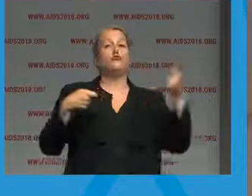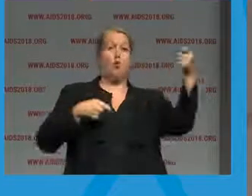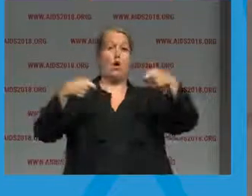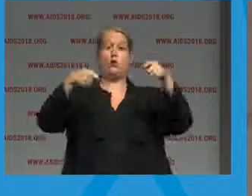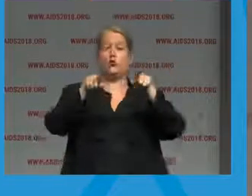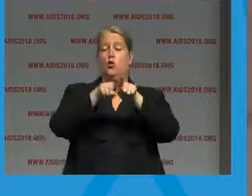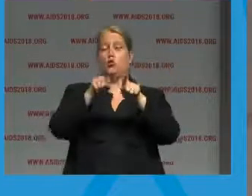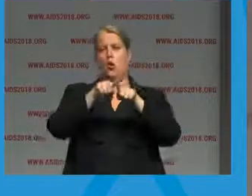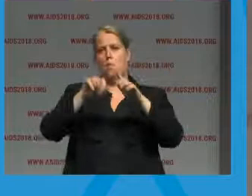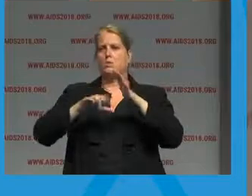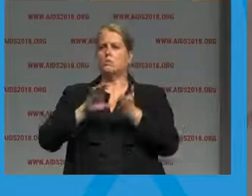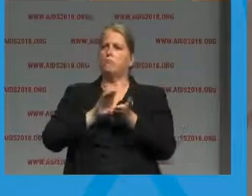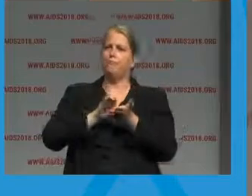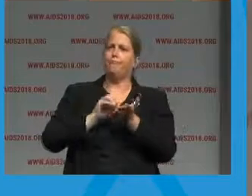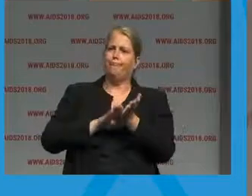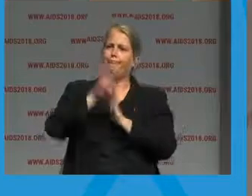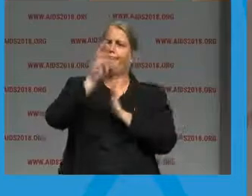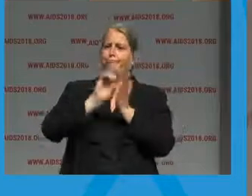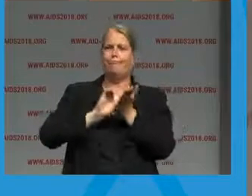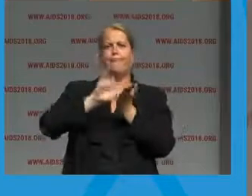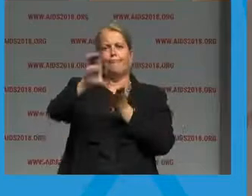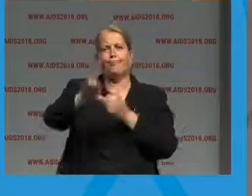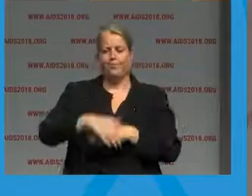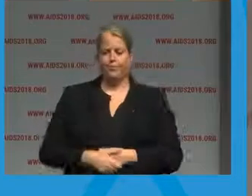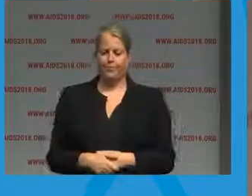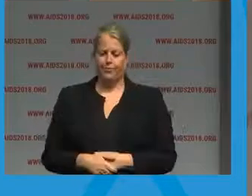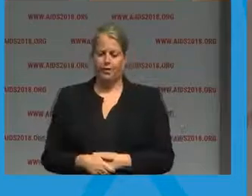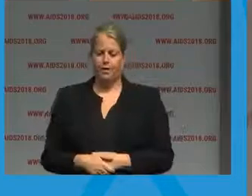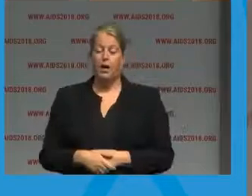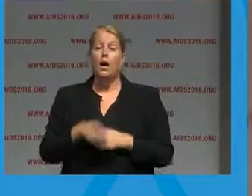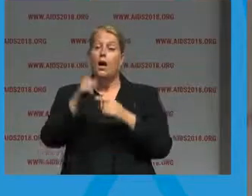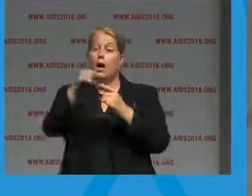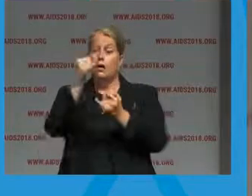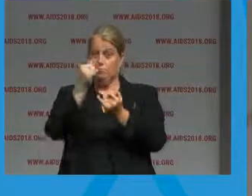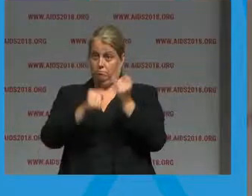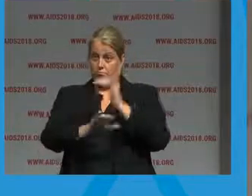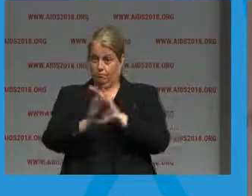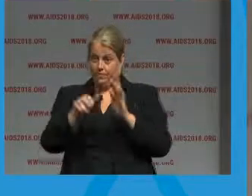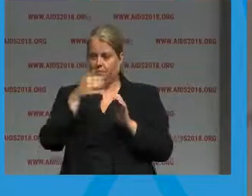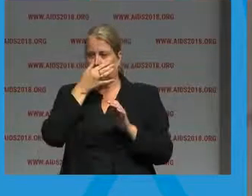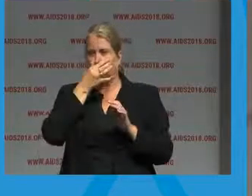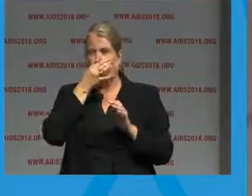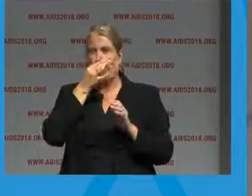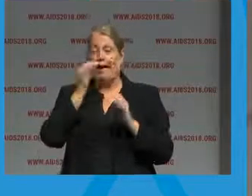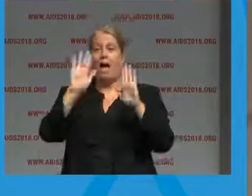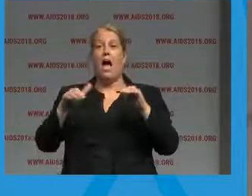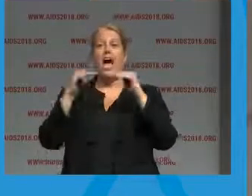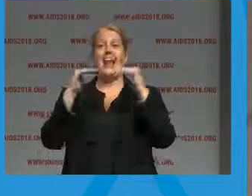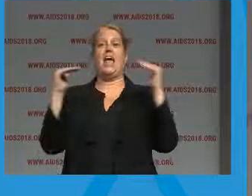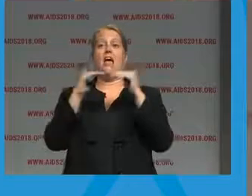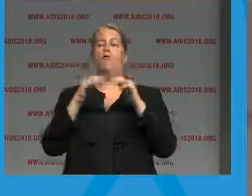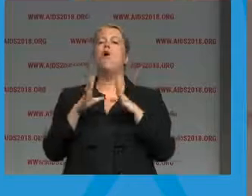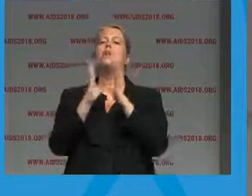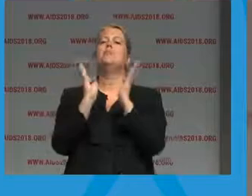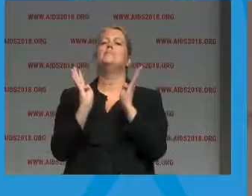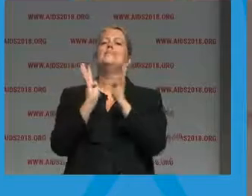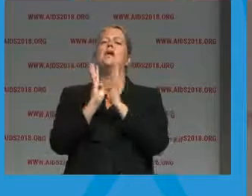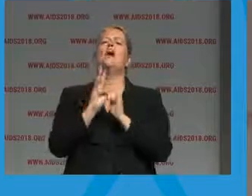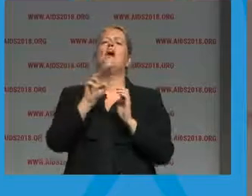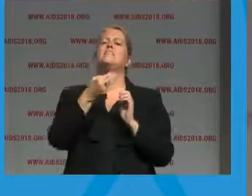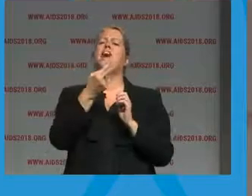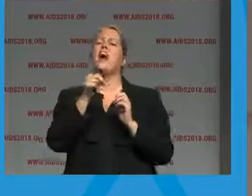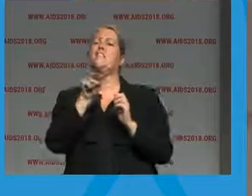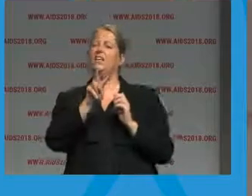the increased resources. I'll end to say it was at the high-level meeting, the HIV high-level meeting